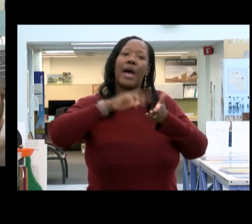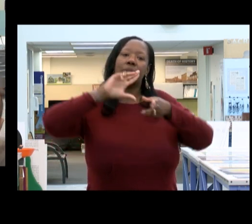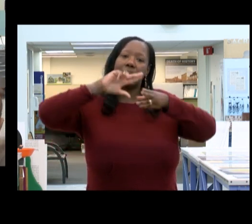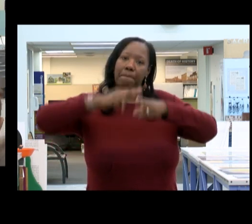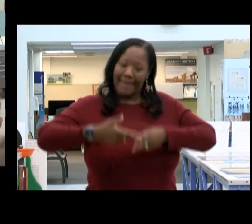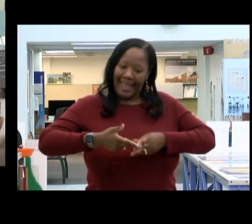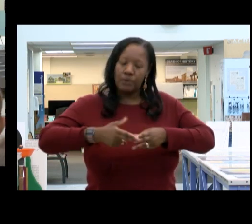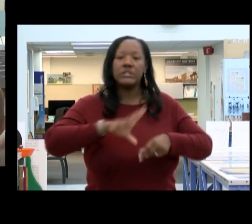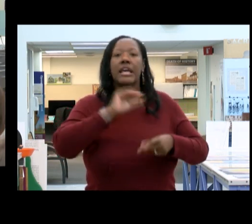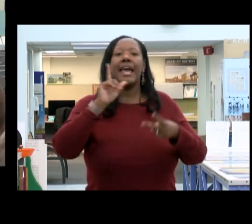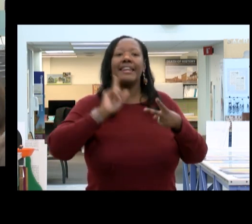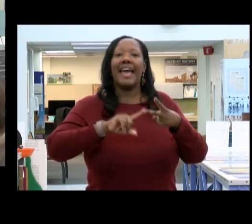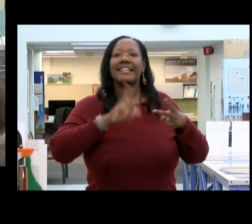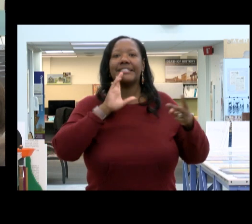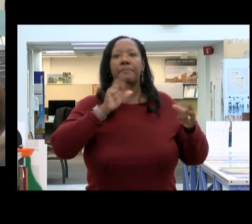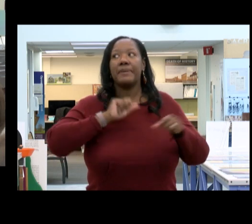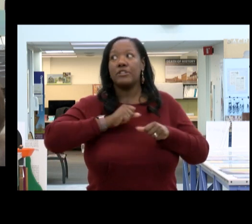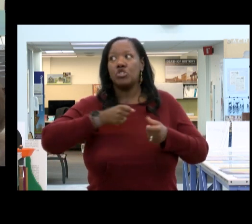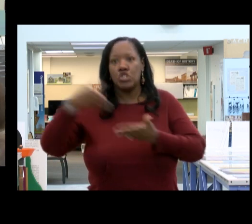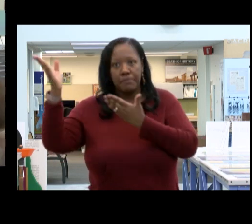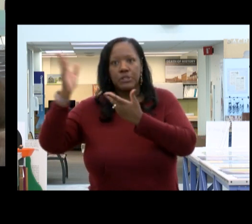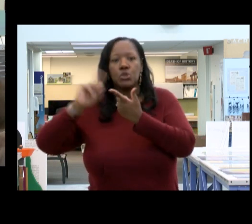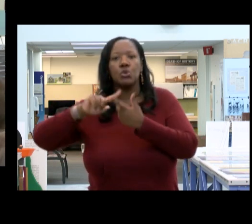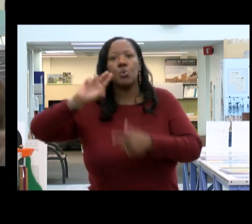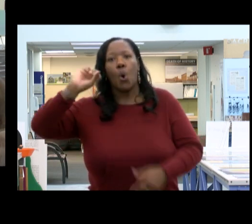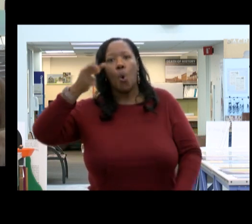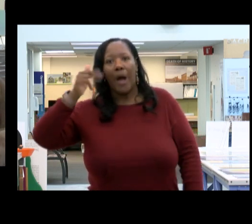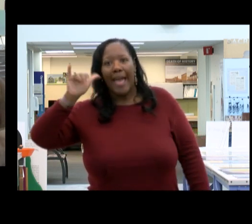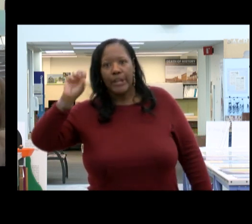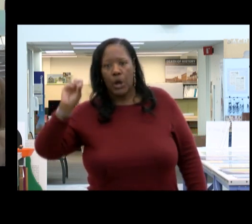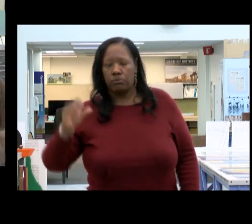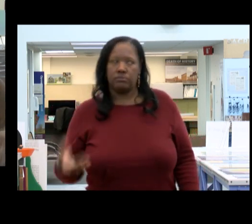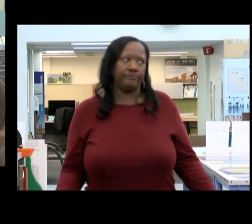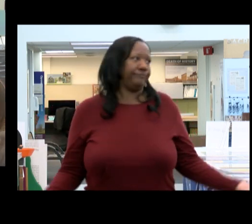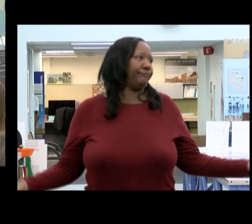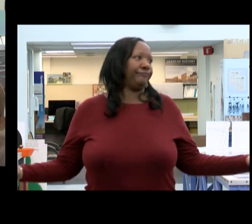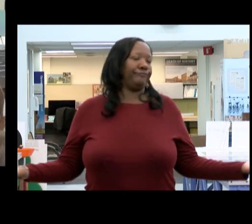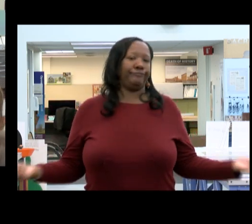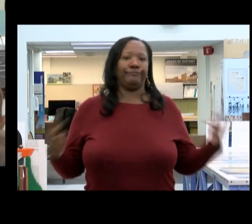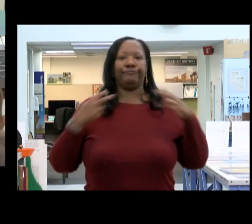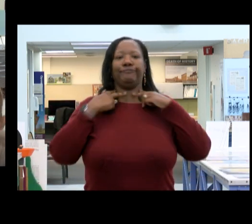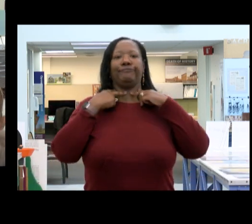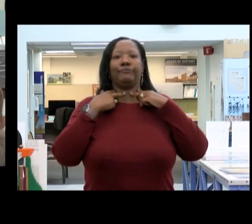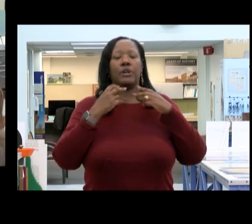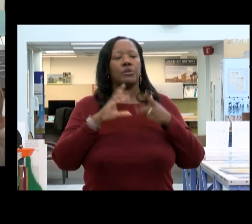not going to happen. So anyway, we're trying different things. We print a lot on sign blank,